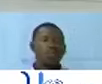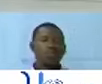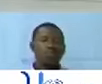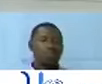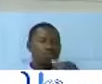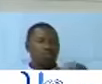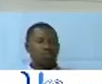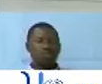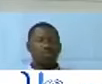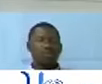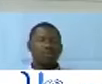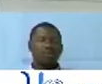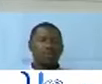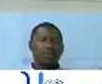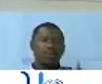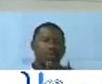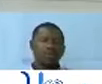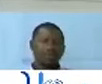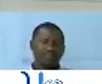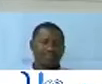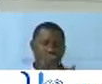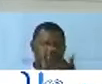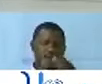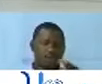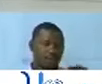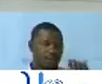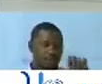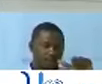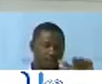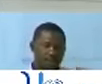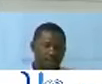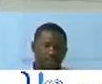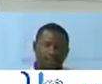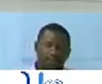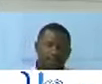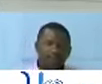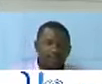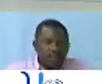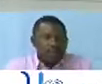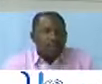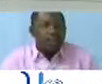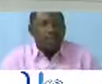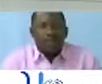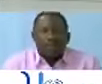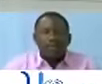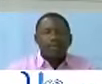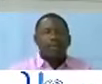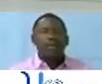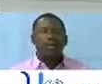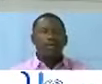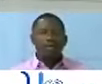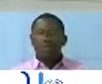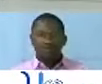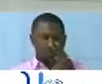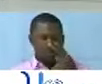Then get in a court with them to Kanam NIA. But I have not seen any